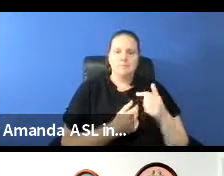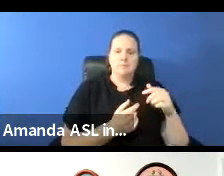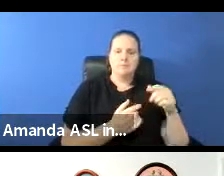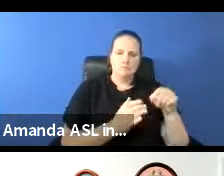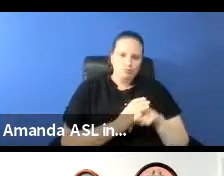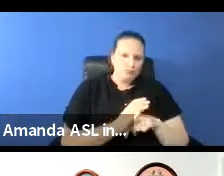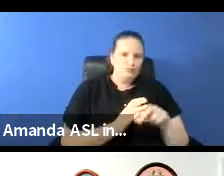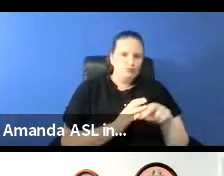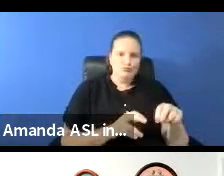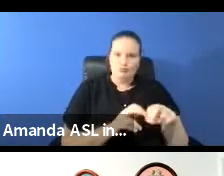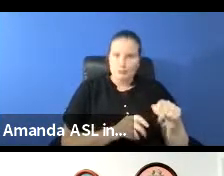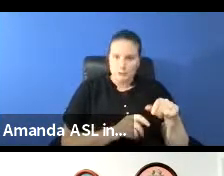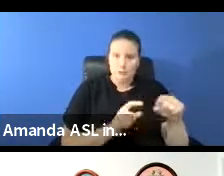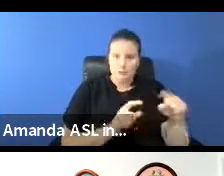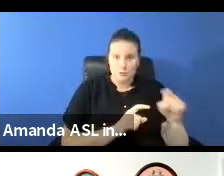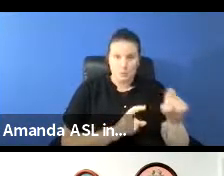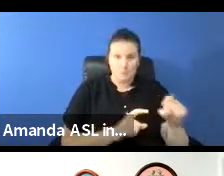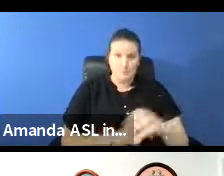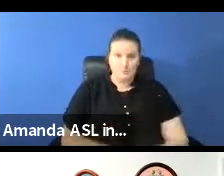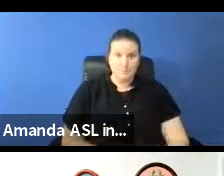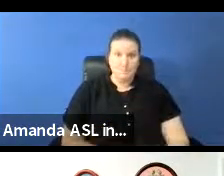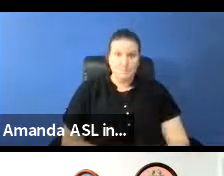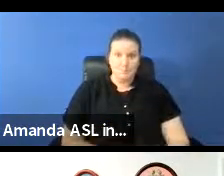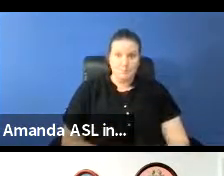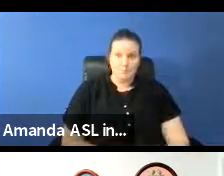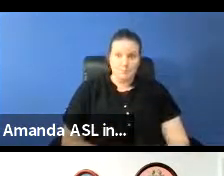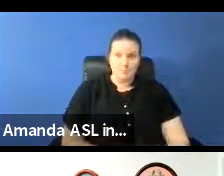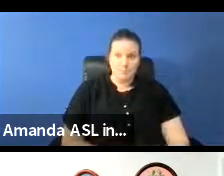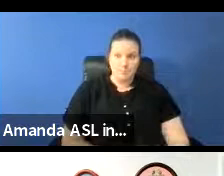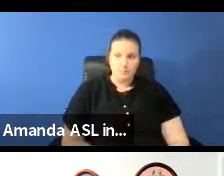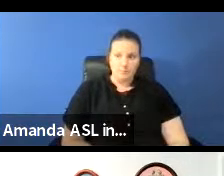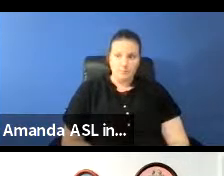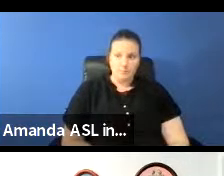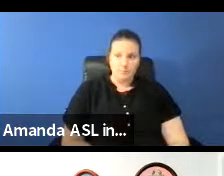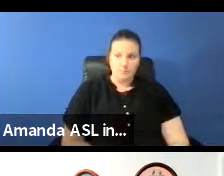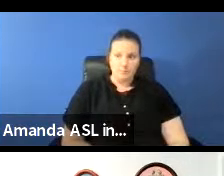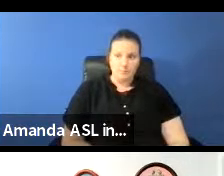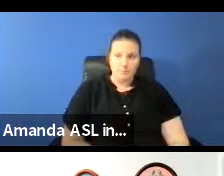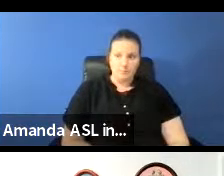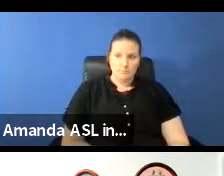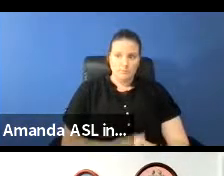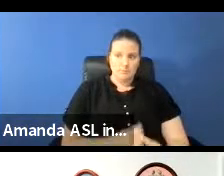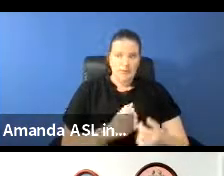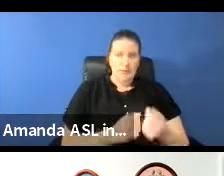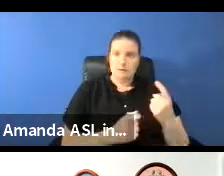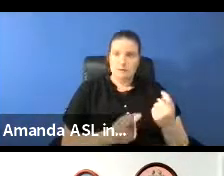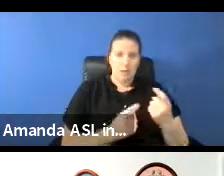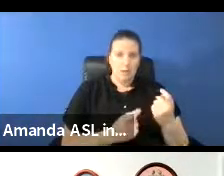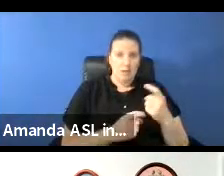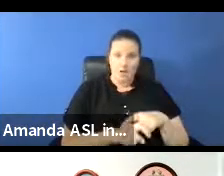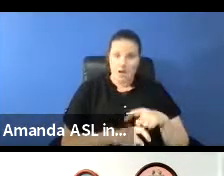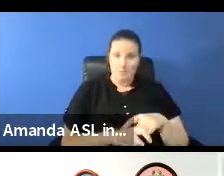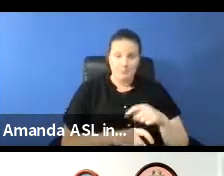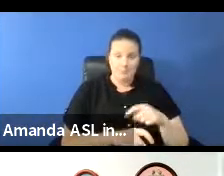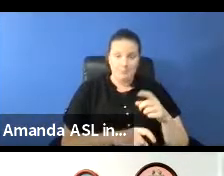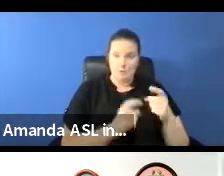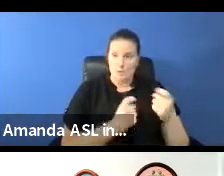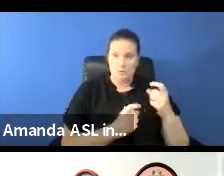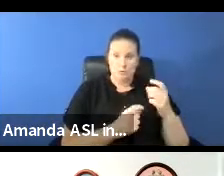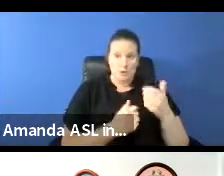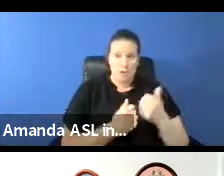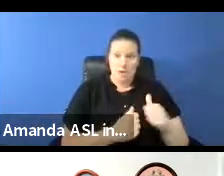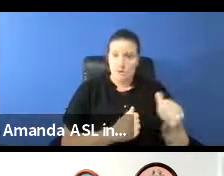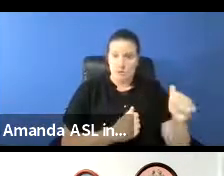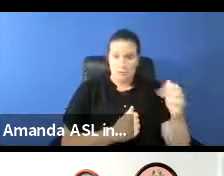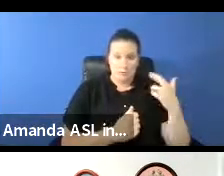into some of these questions. So at any time you have a question on anything that we're